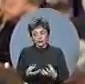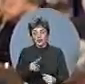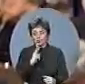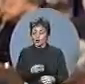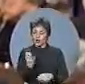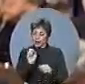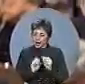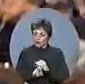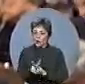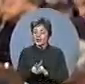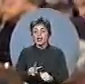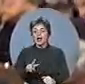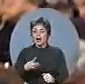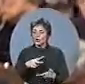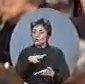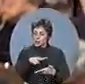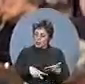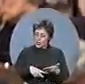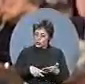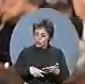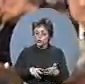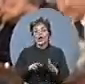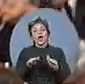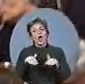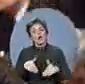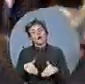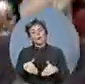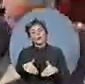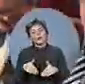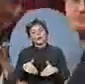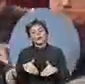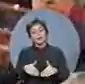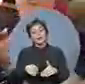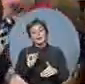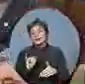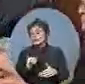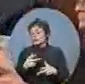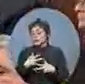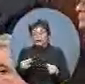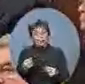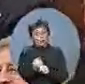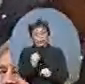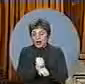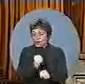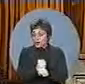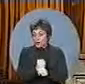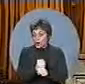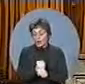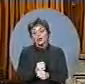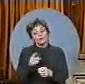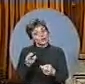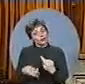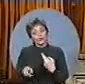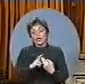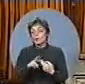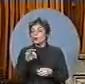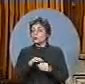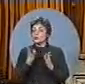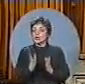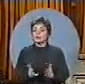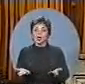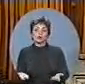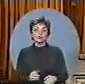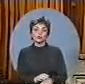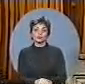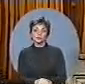If they don't want to do that, they can answer to their constituents. Honourable Member for Burnaby, New Westminster. Mr.